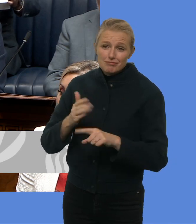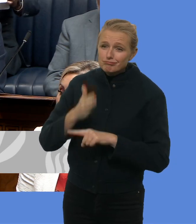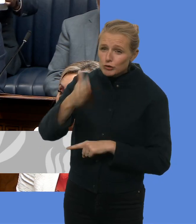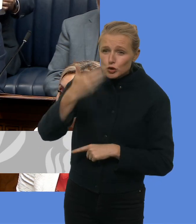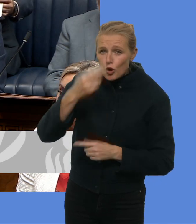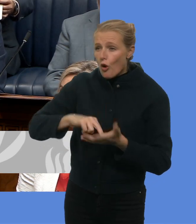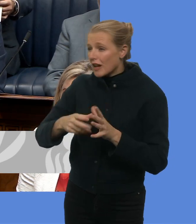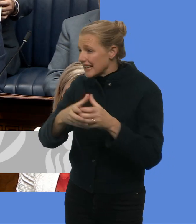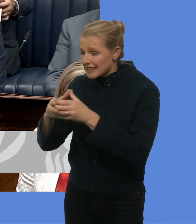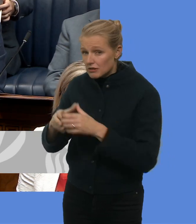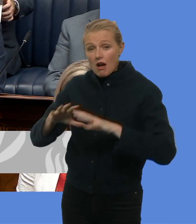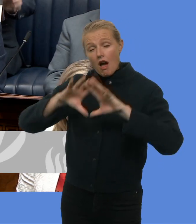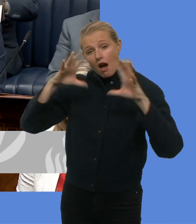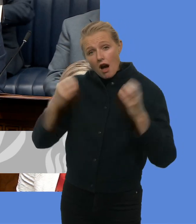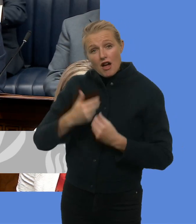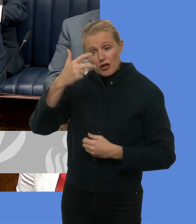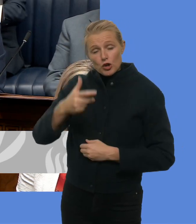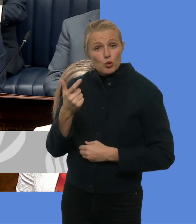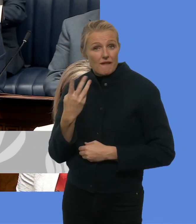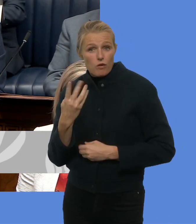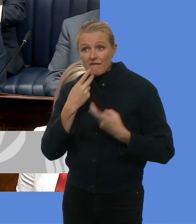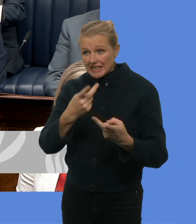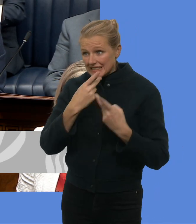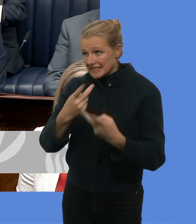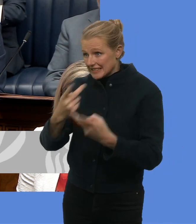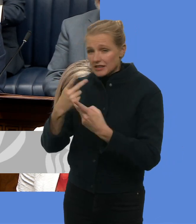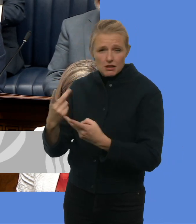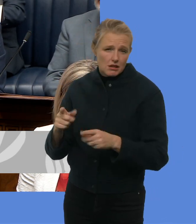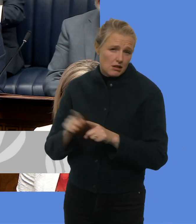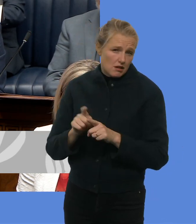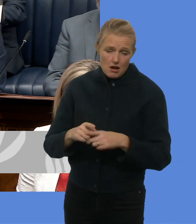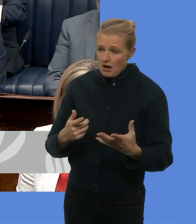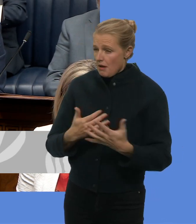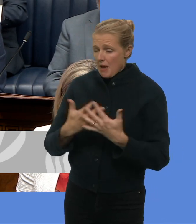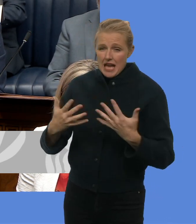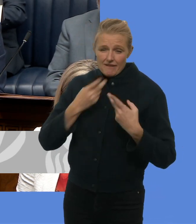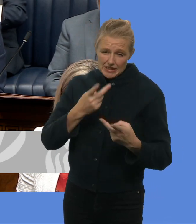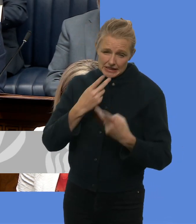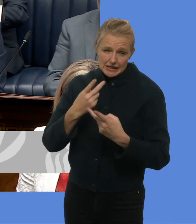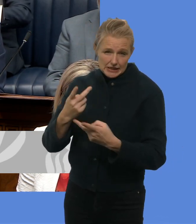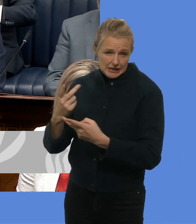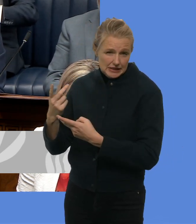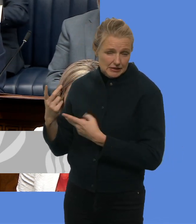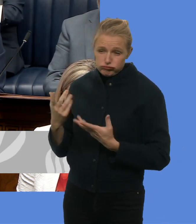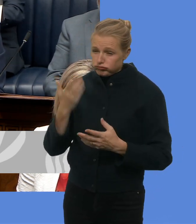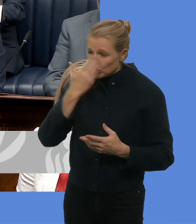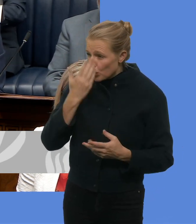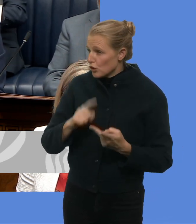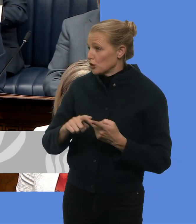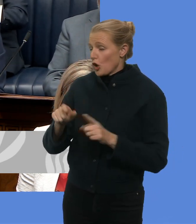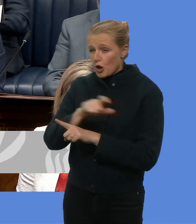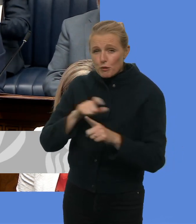I've accepted 324 of them and fulfilled hundreds of these, including visits to many schools and